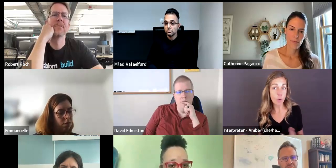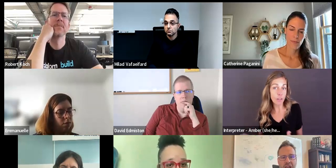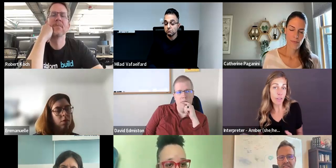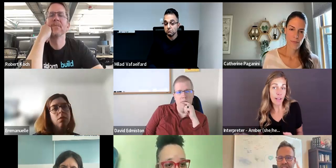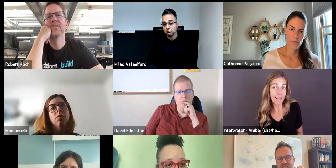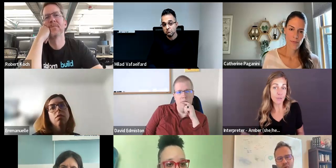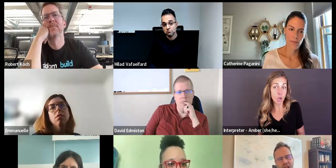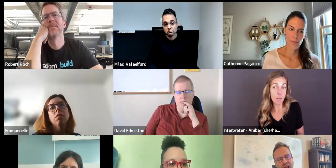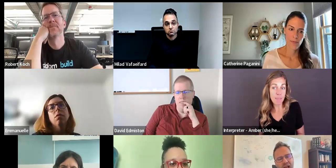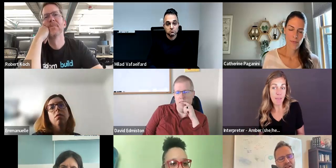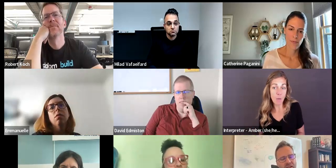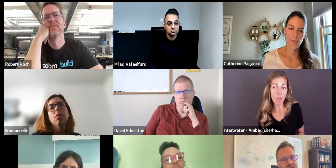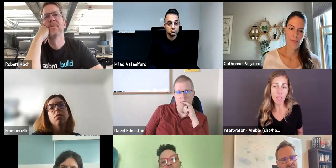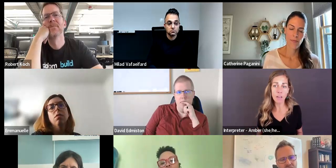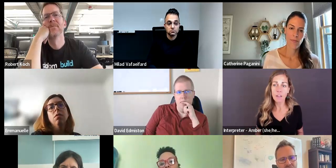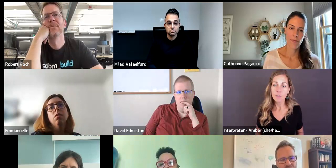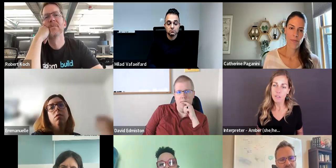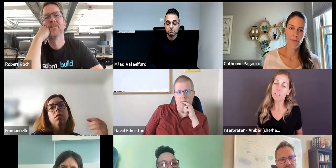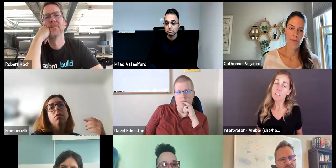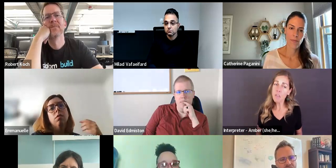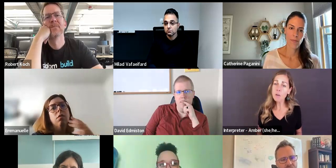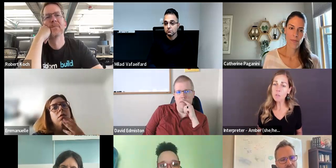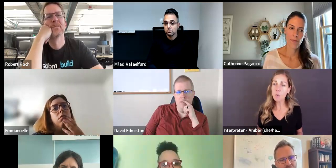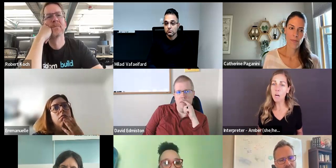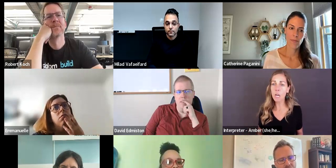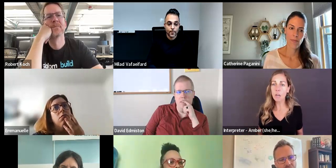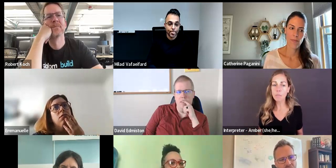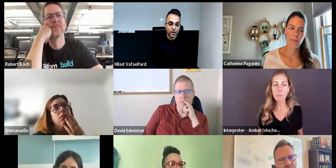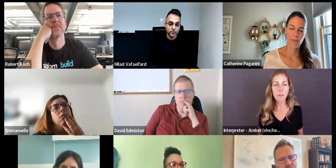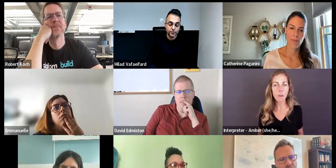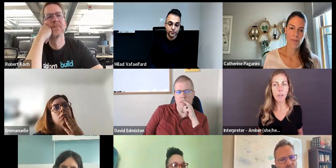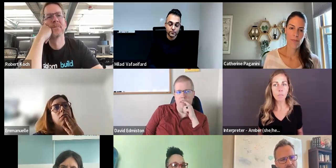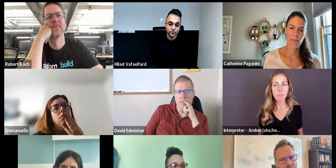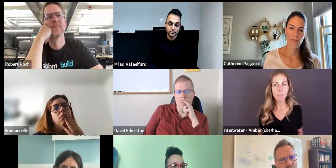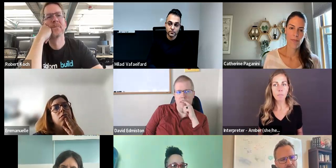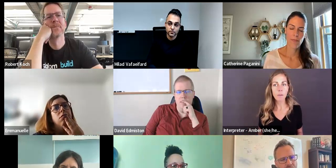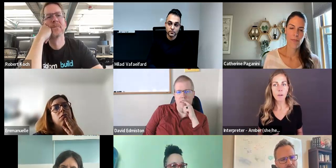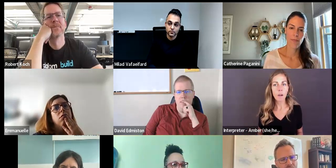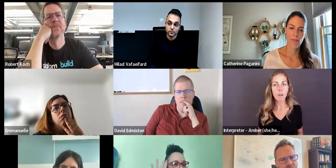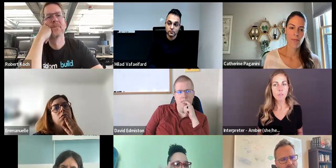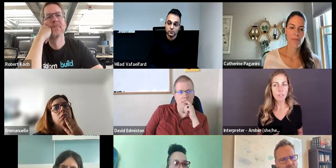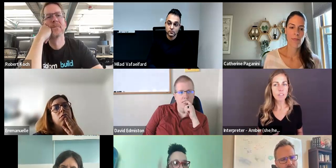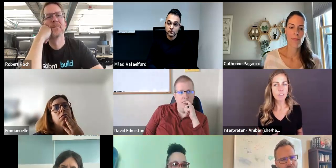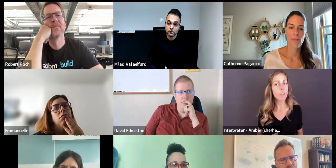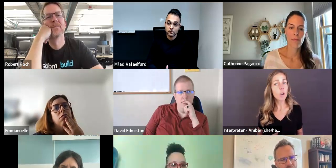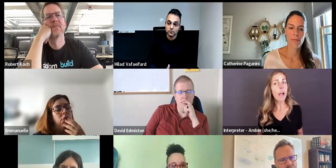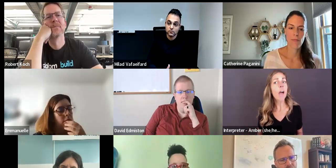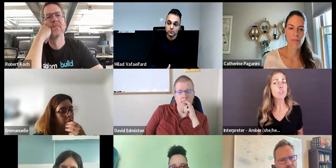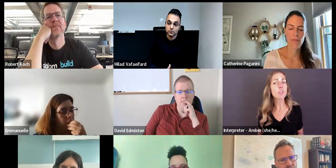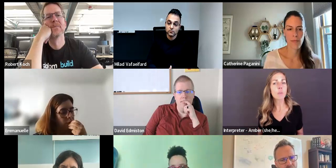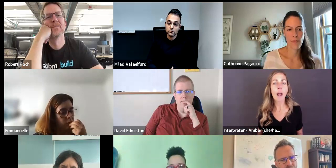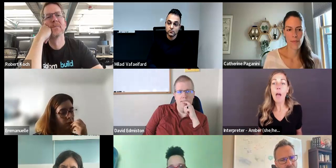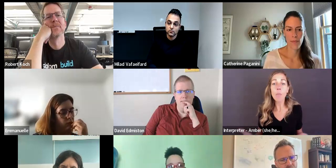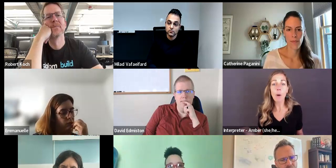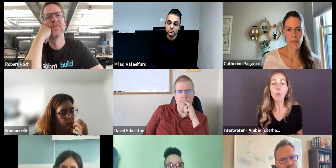could focus on that and kind of chime in that way. Jay said, yeah, that could work. Okay. Destiny says, all right, I'll